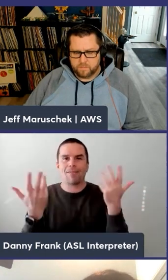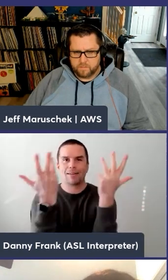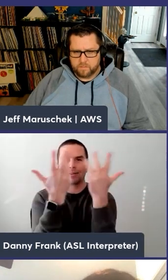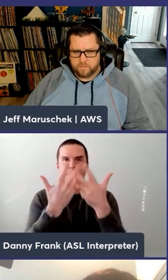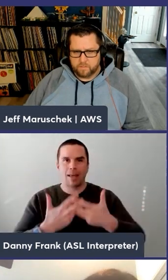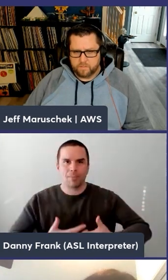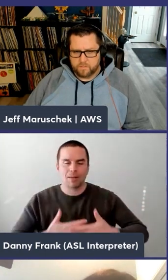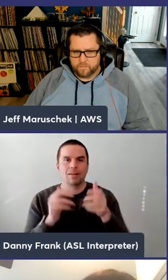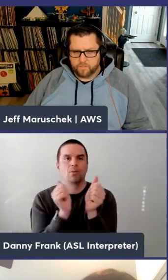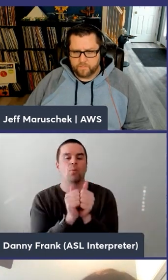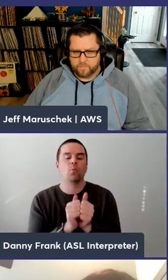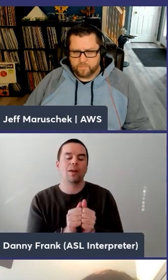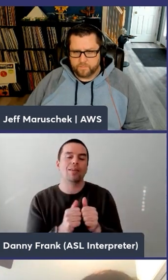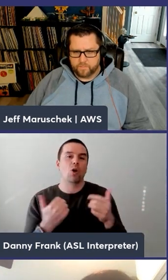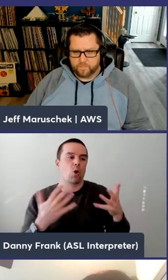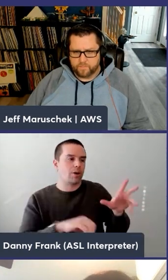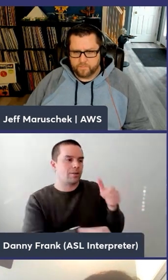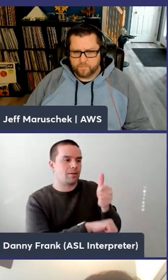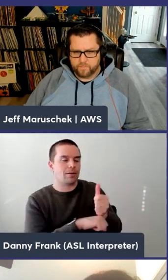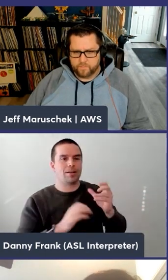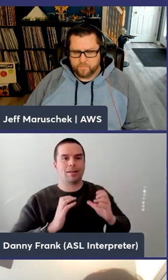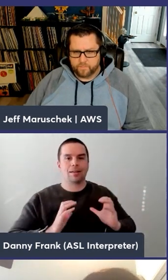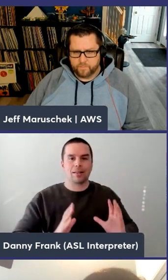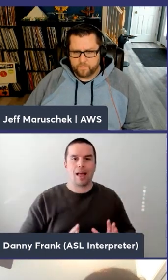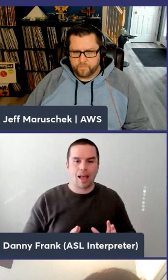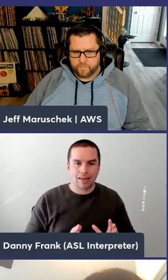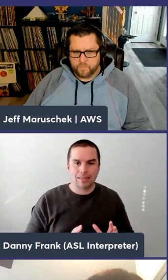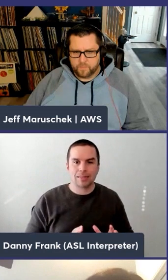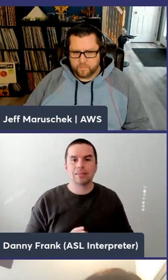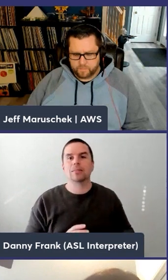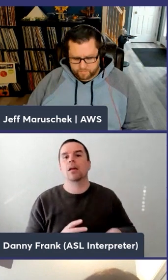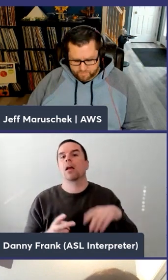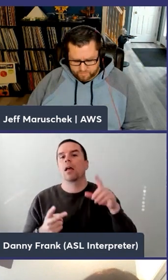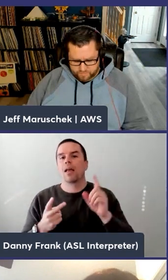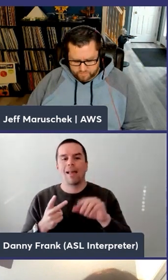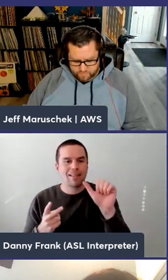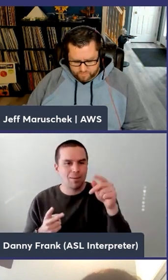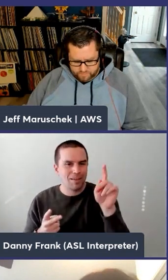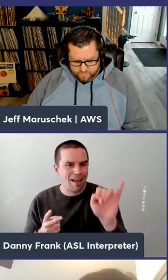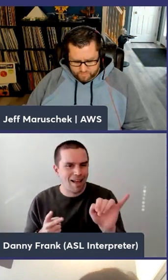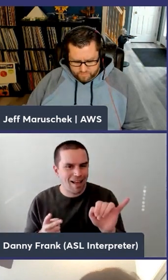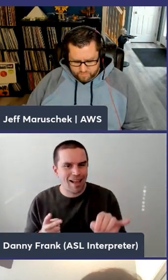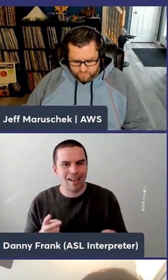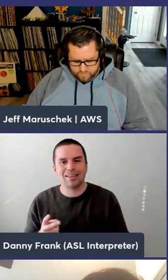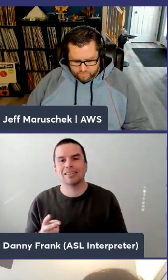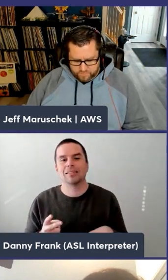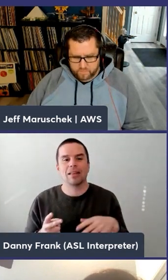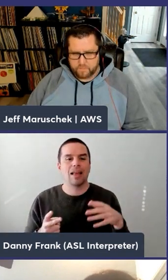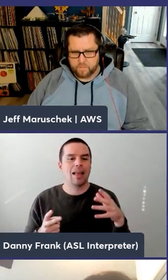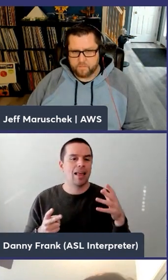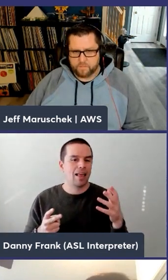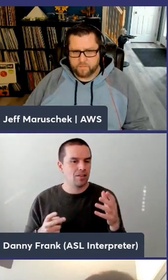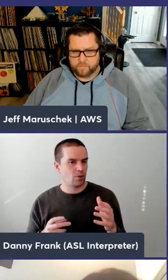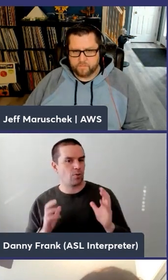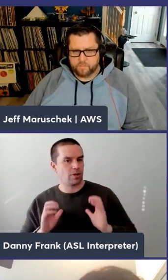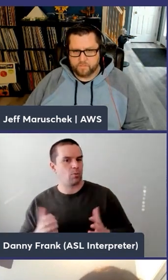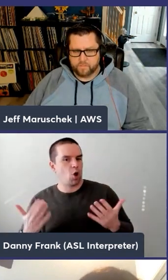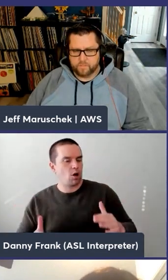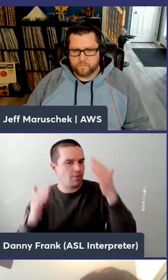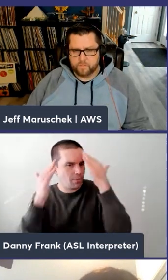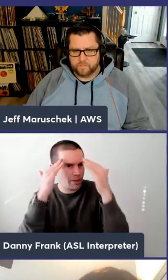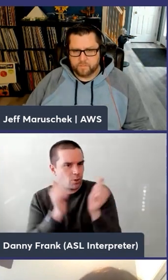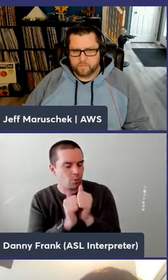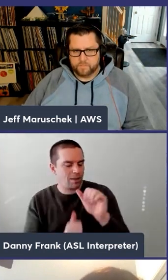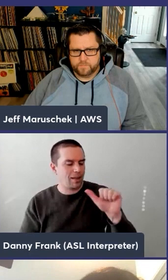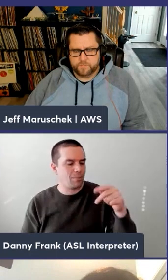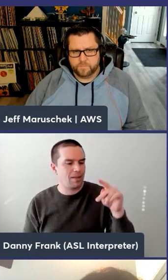the pipelines, and the APIs, so that customers are already familiar with those APIs. So it becomes really easy for them to migrate their